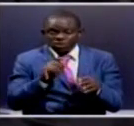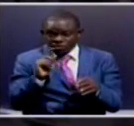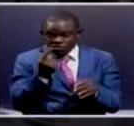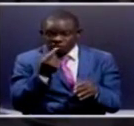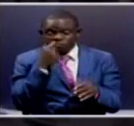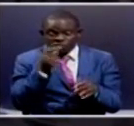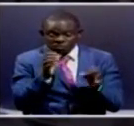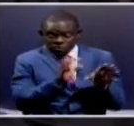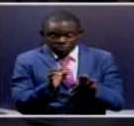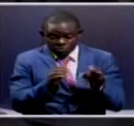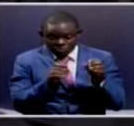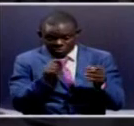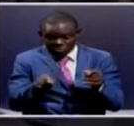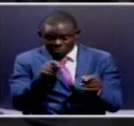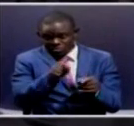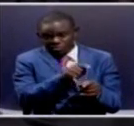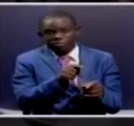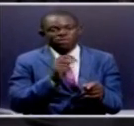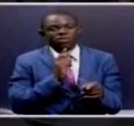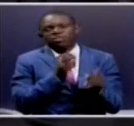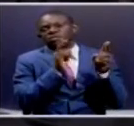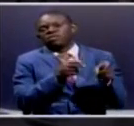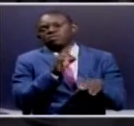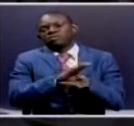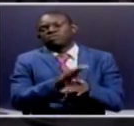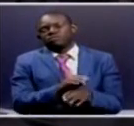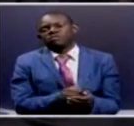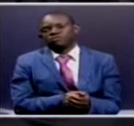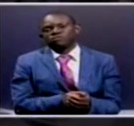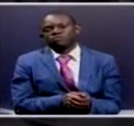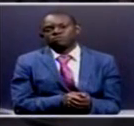is where you stand to date.